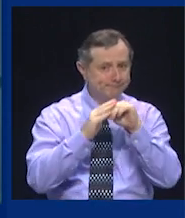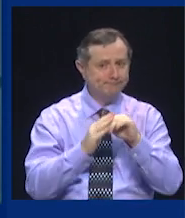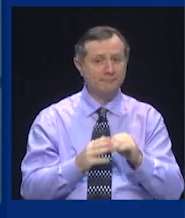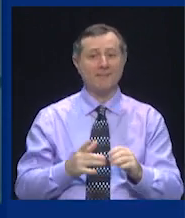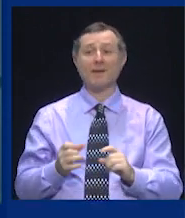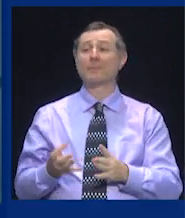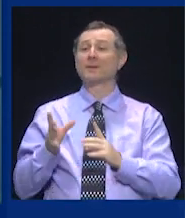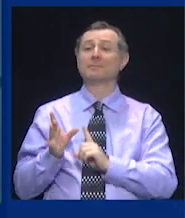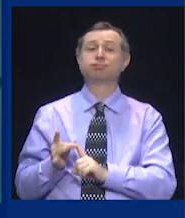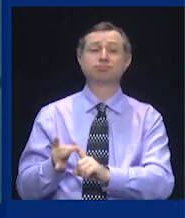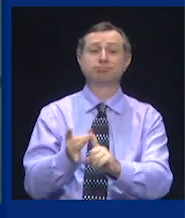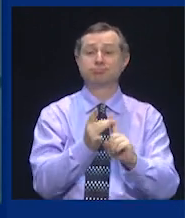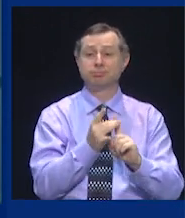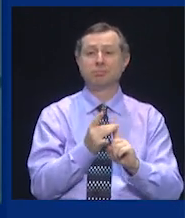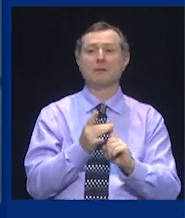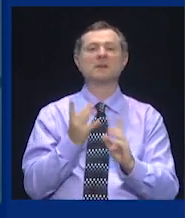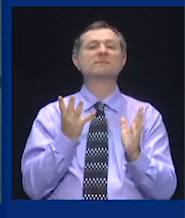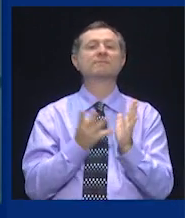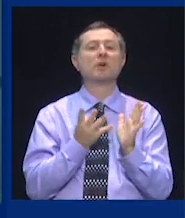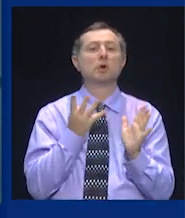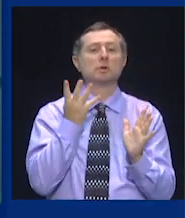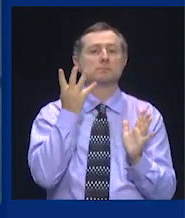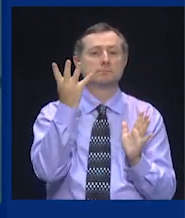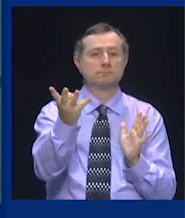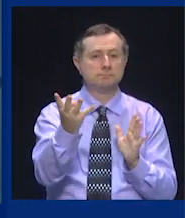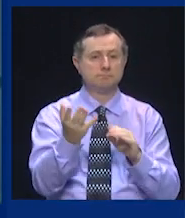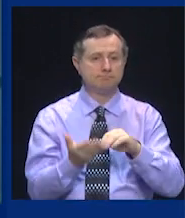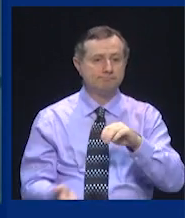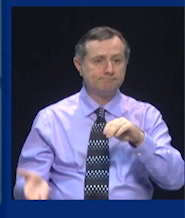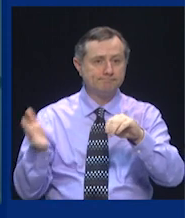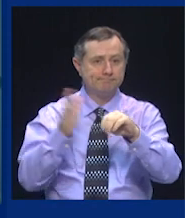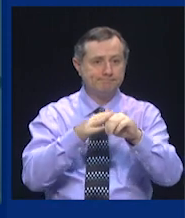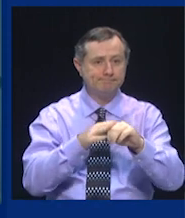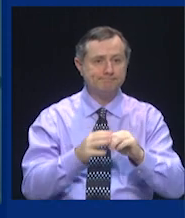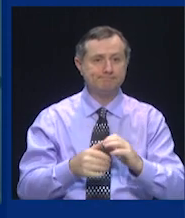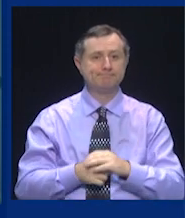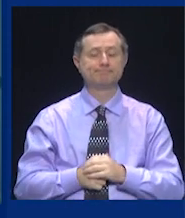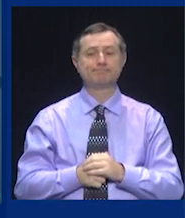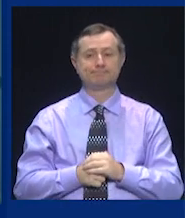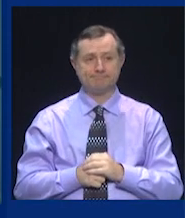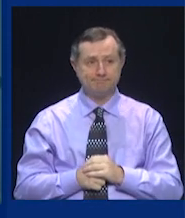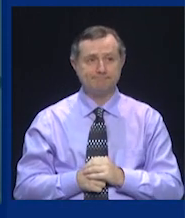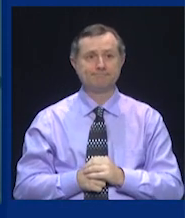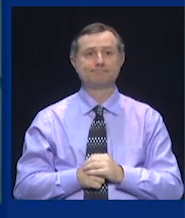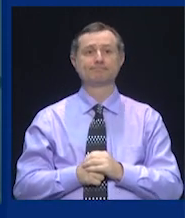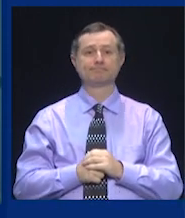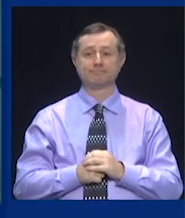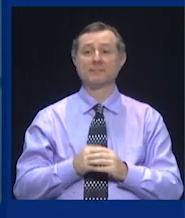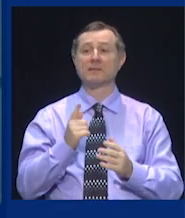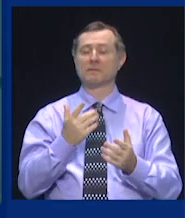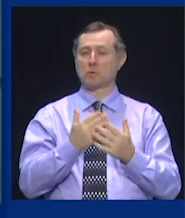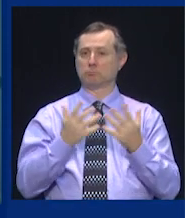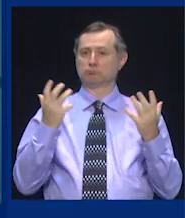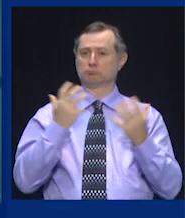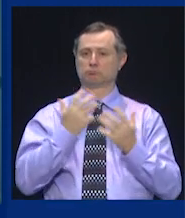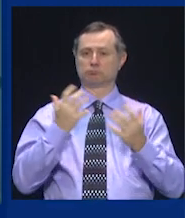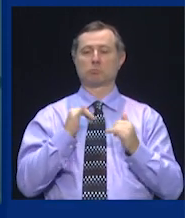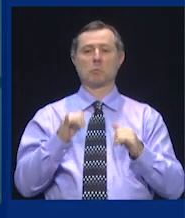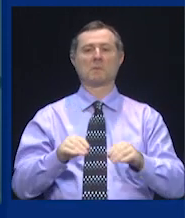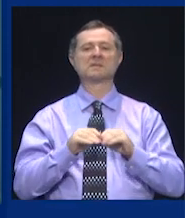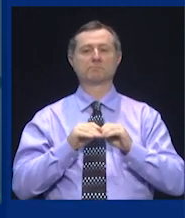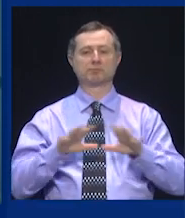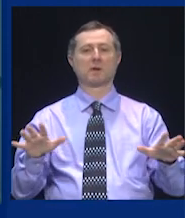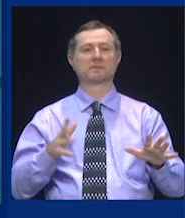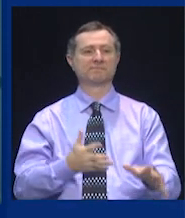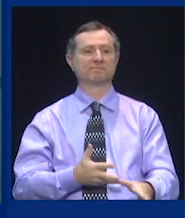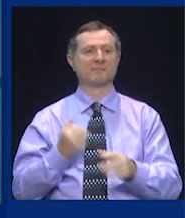a fourfold increase, okay? So, yes, Delta variant spreads very quickly.